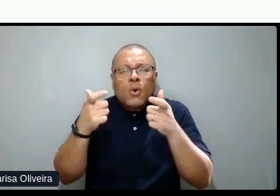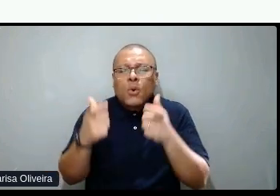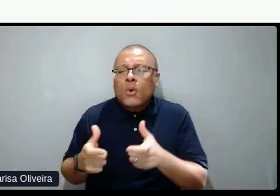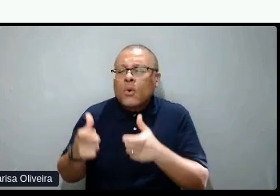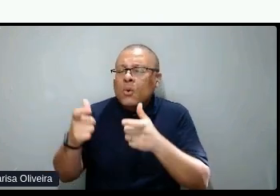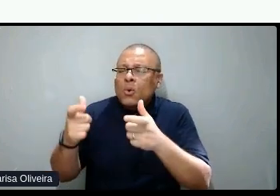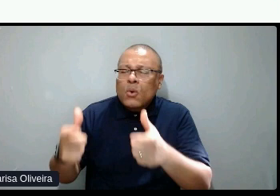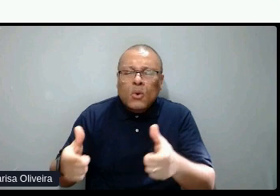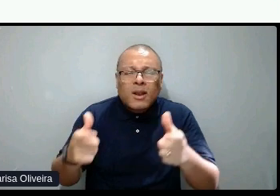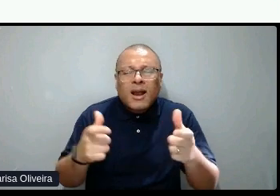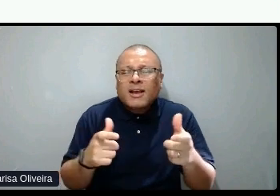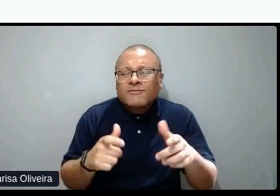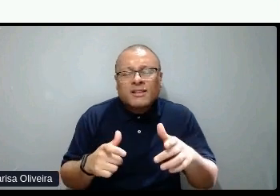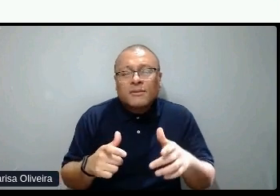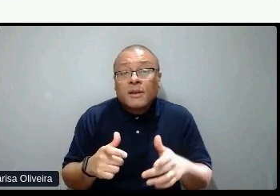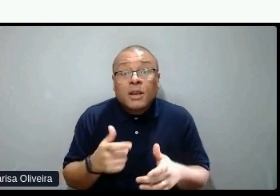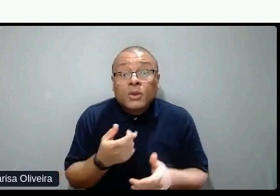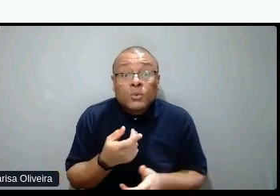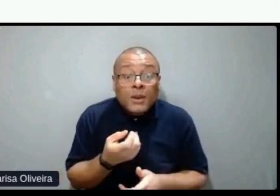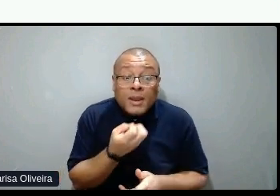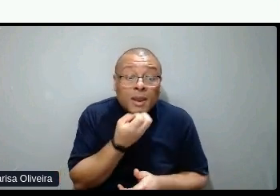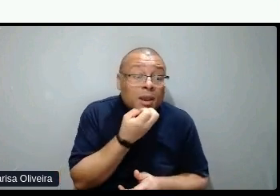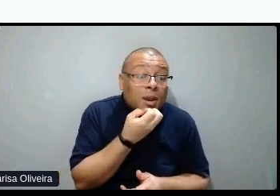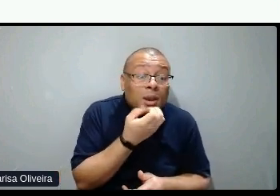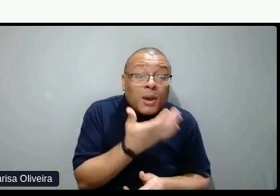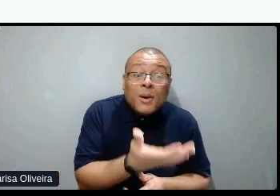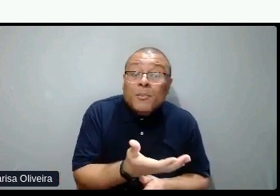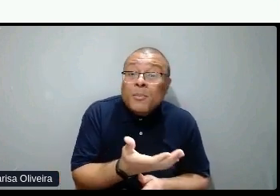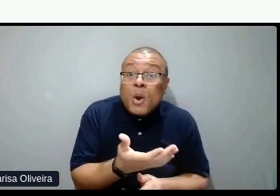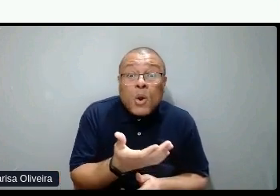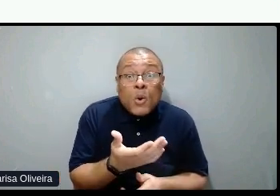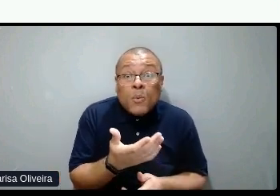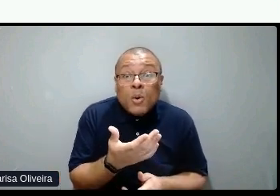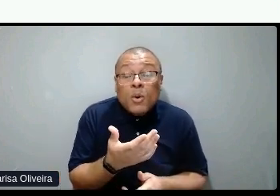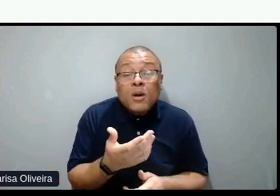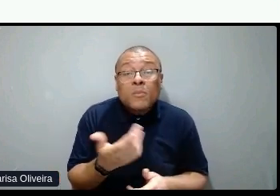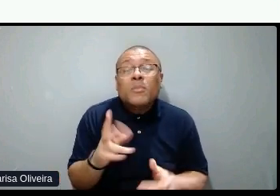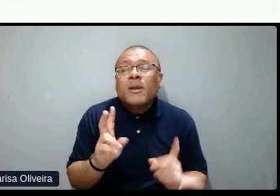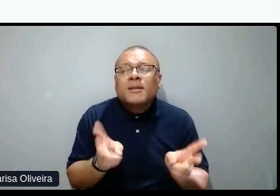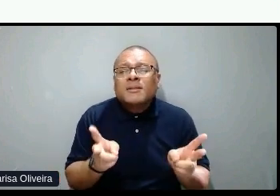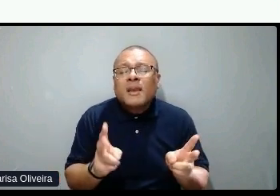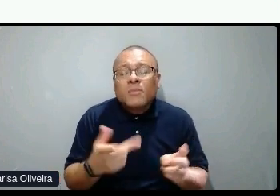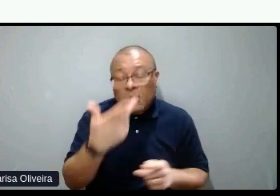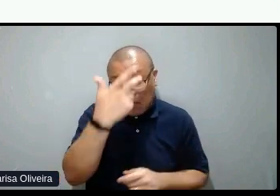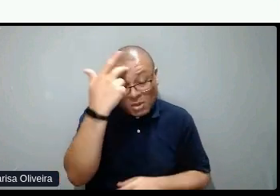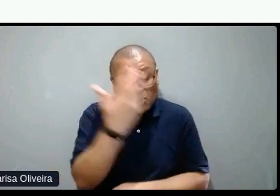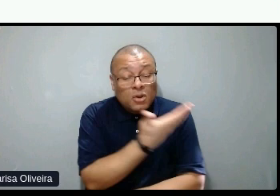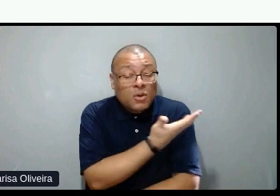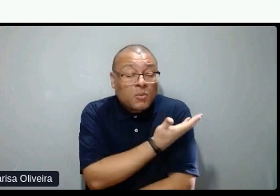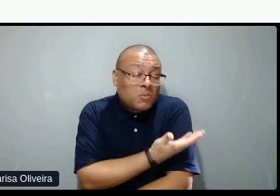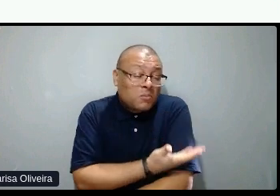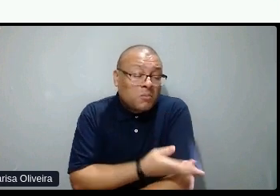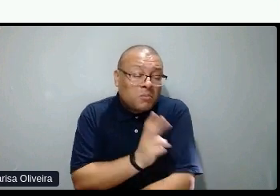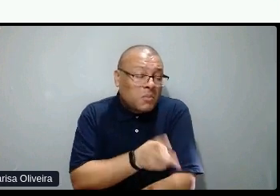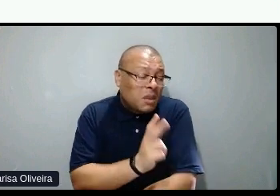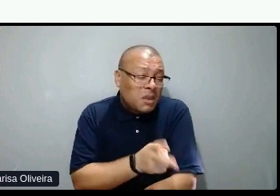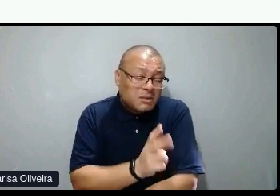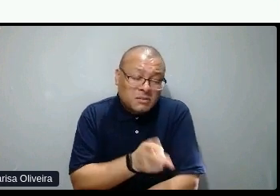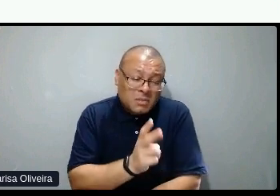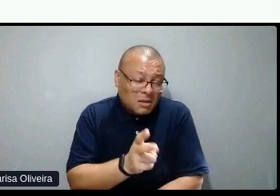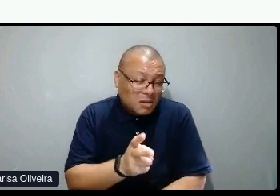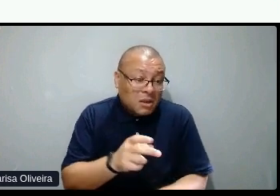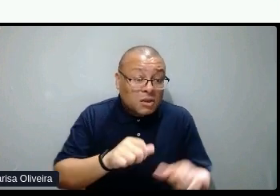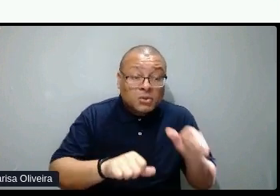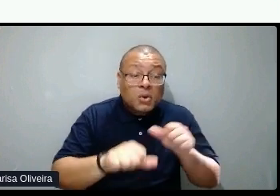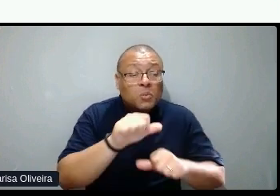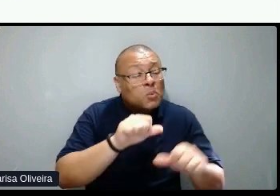not very good at taking pictures of anyone except white people or people with very fair skin, because those